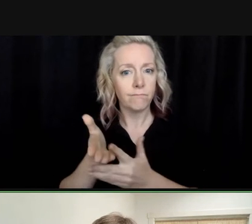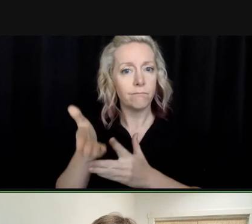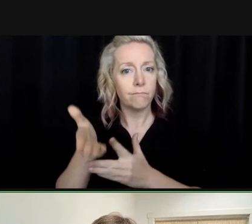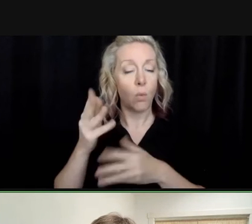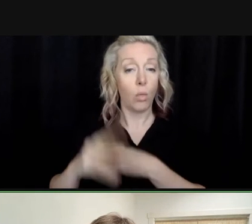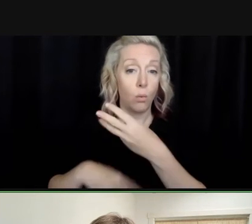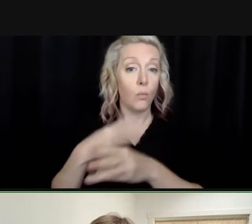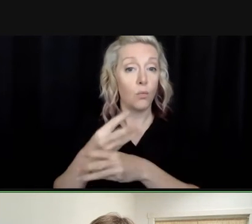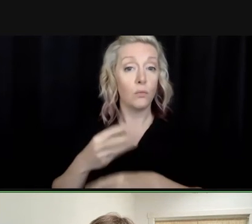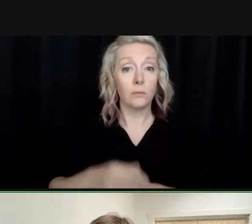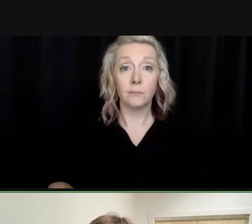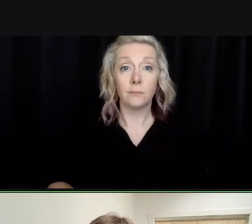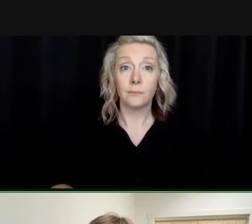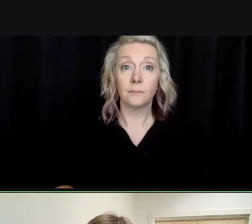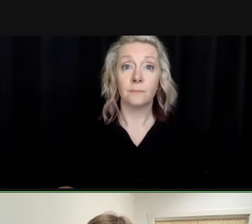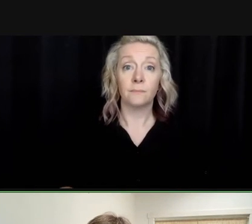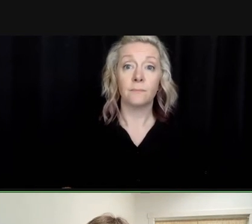understandable.